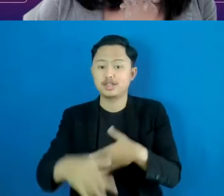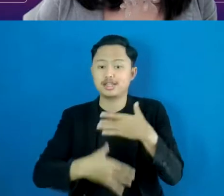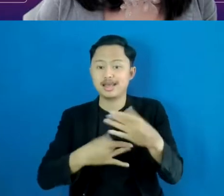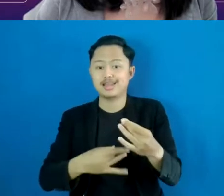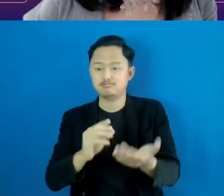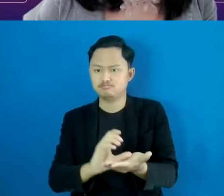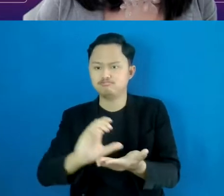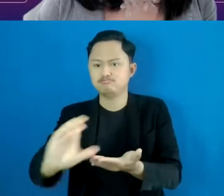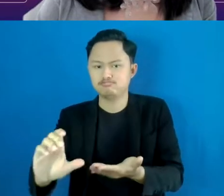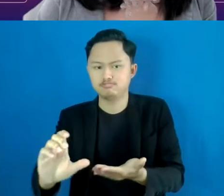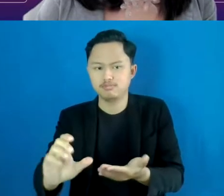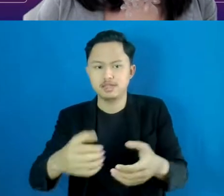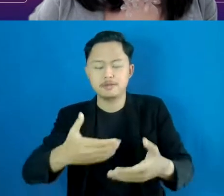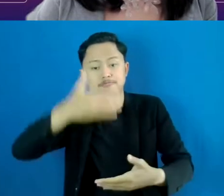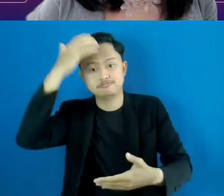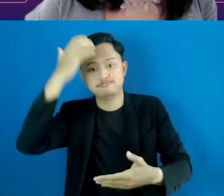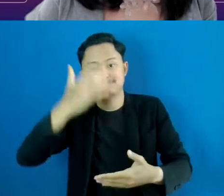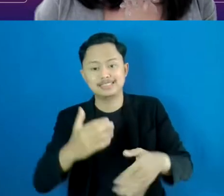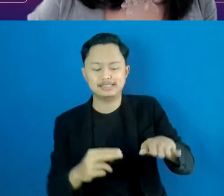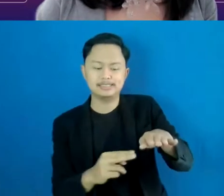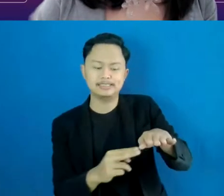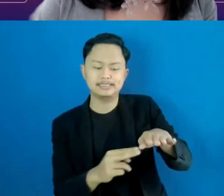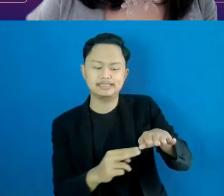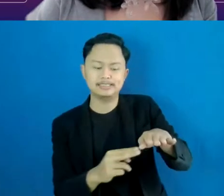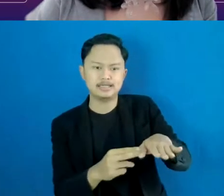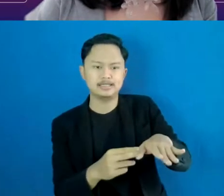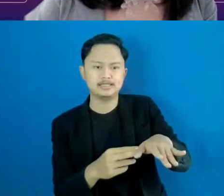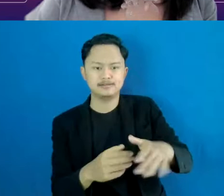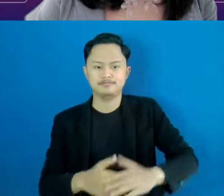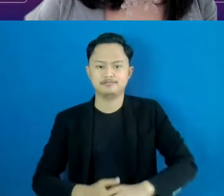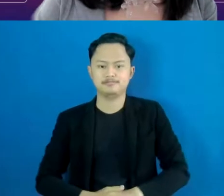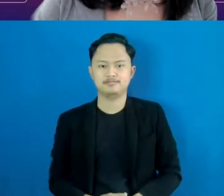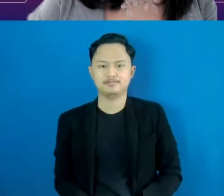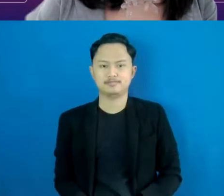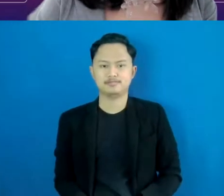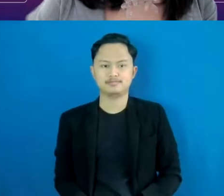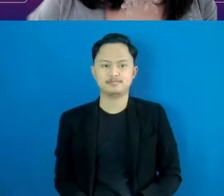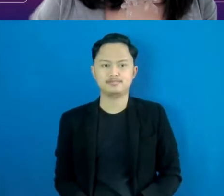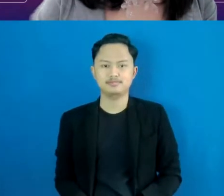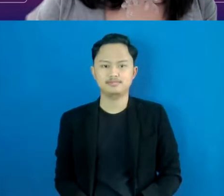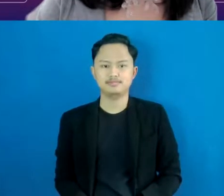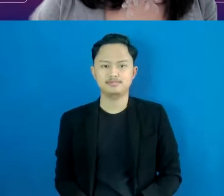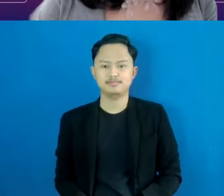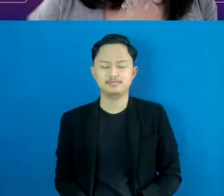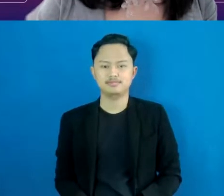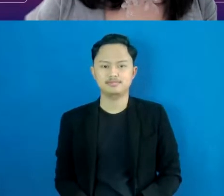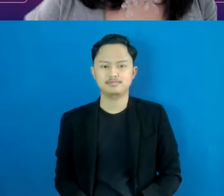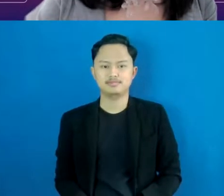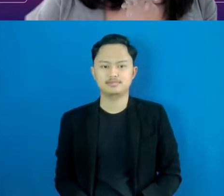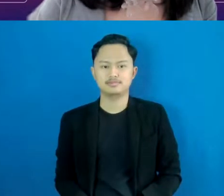charging infrastructure, and provide energy in Brazil. And they at this moment, we have